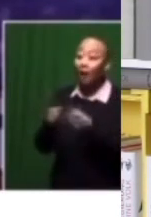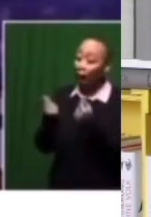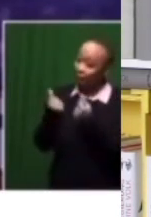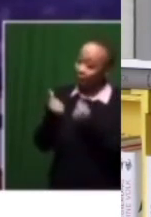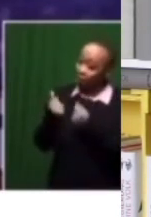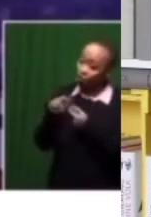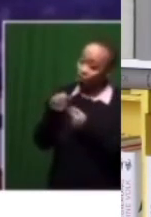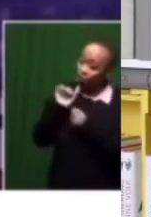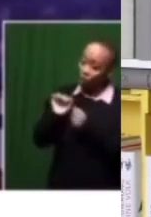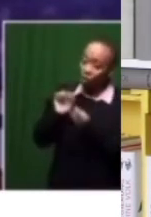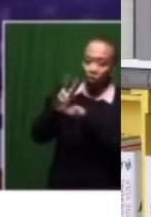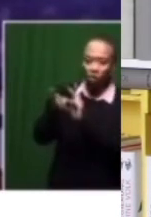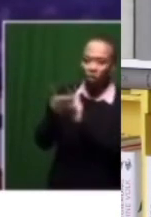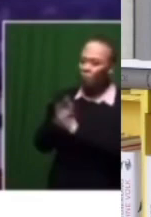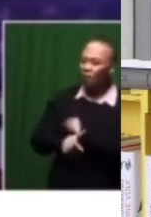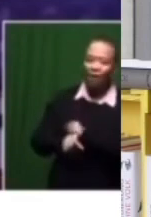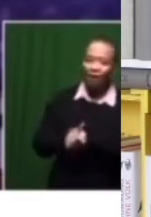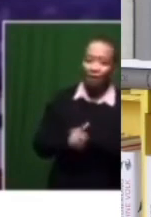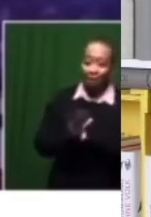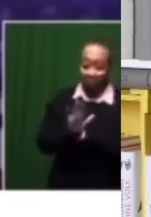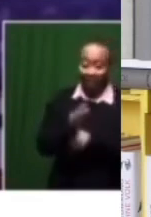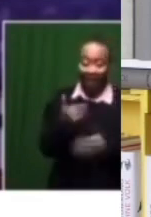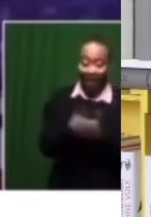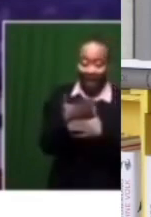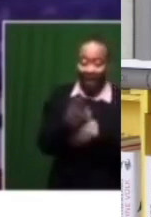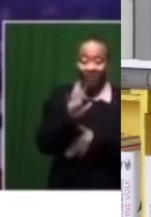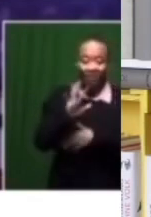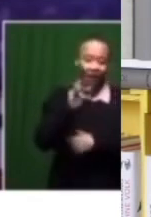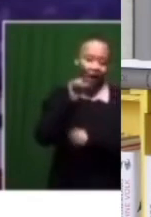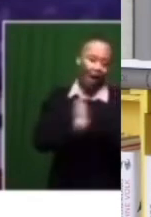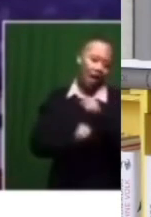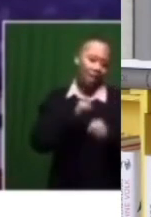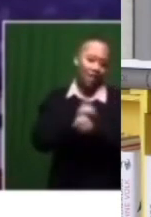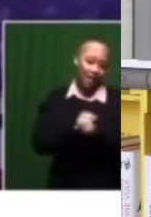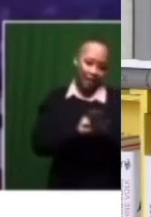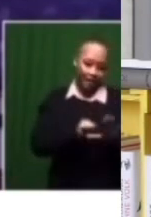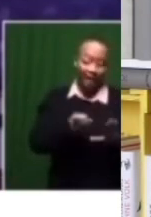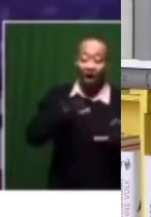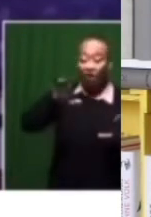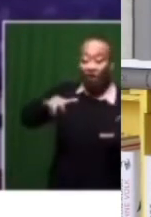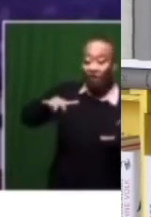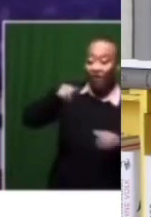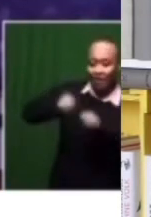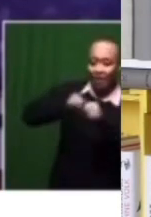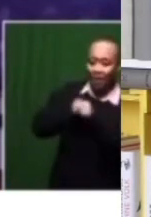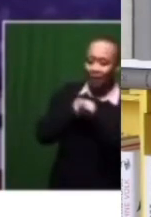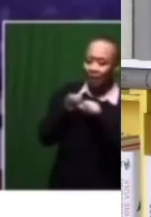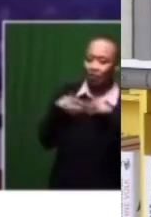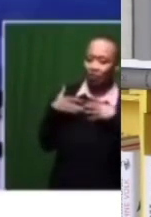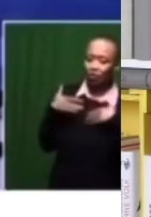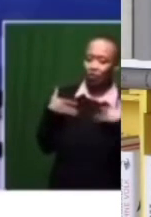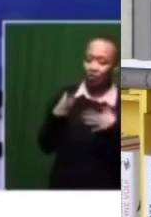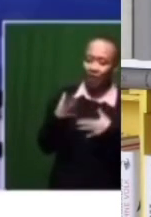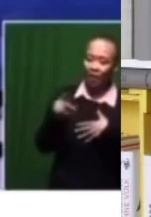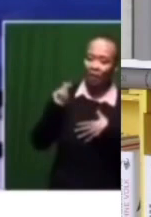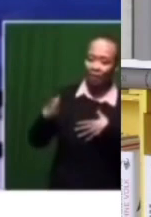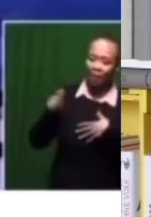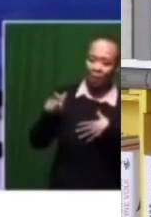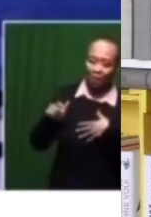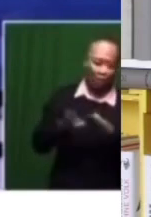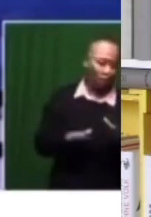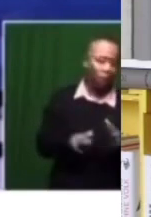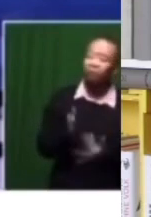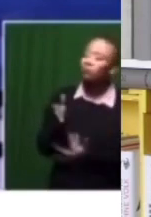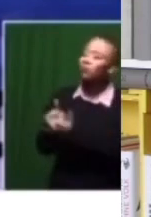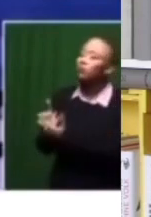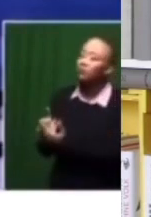only the percentage. And then after 5 years, then you will pay for the next 15 years. So these are the discussions So that. what is this for? What